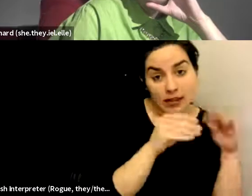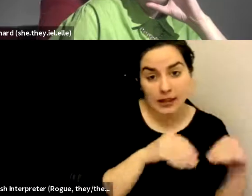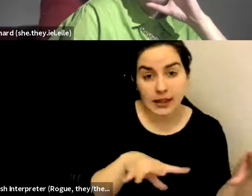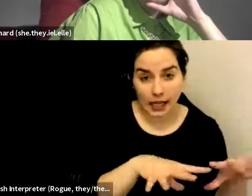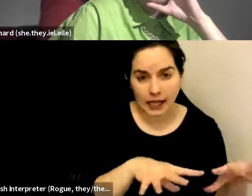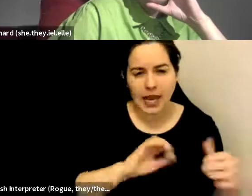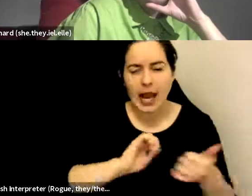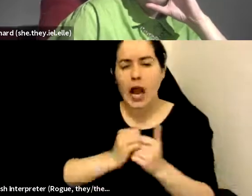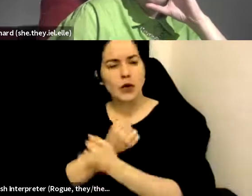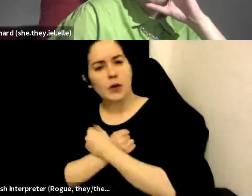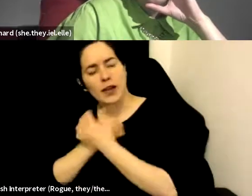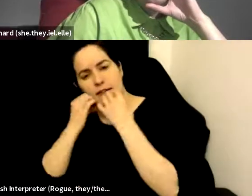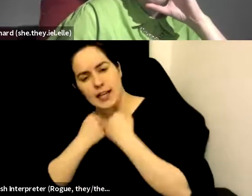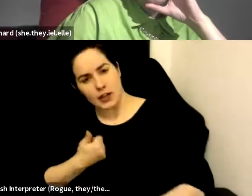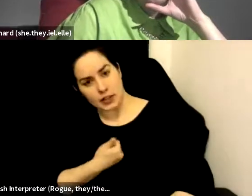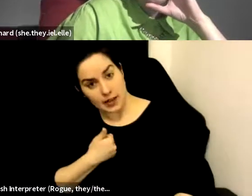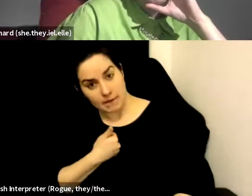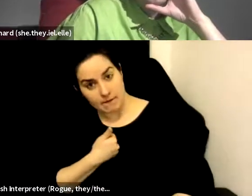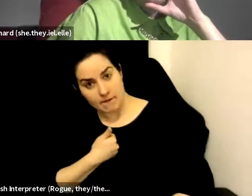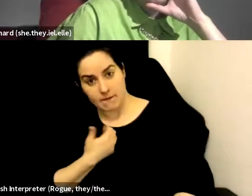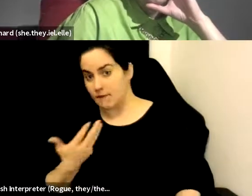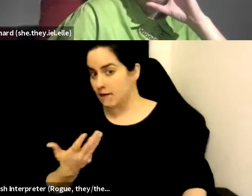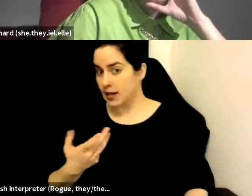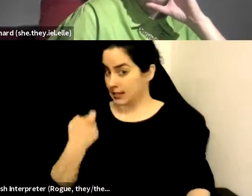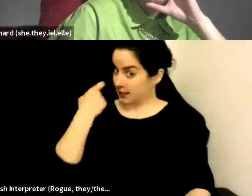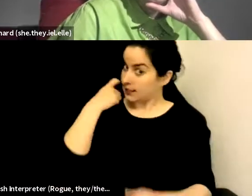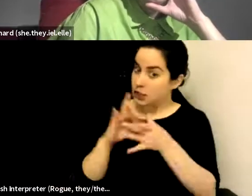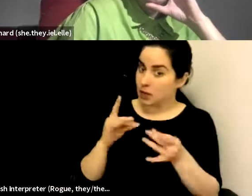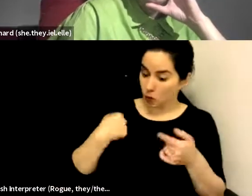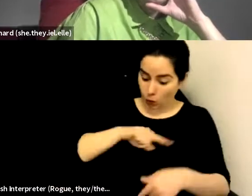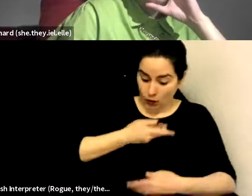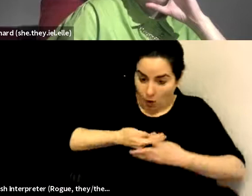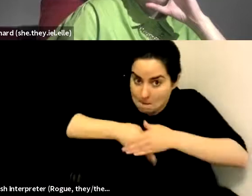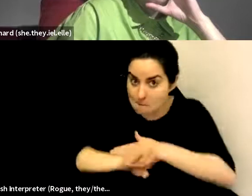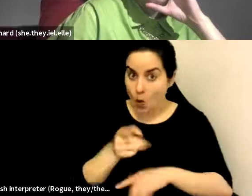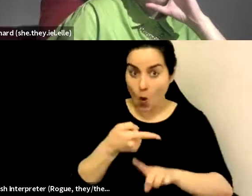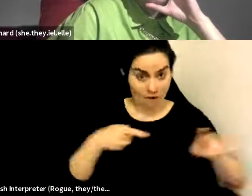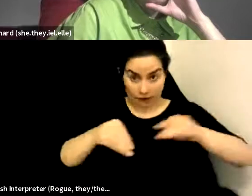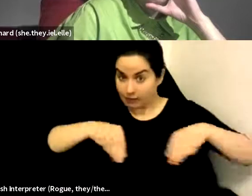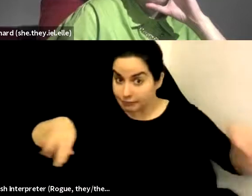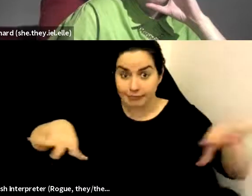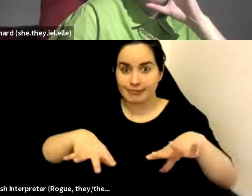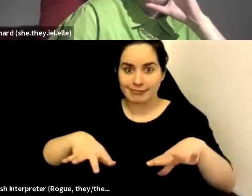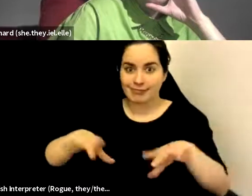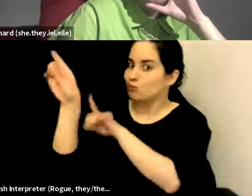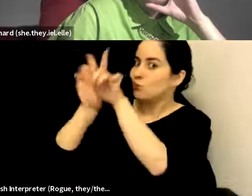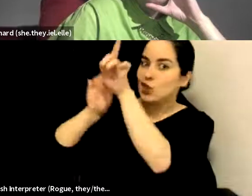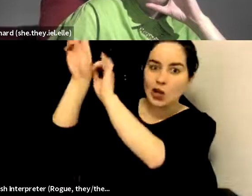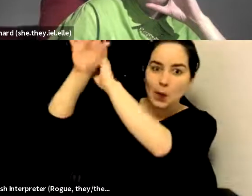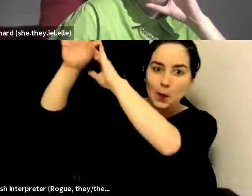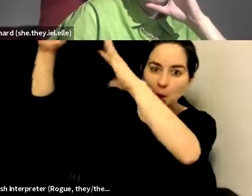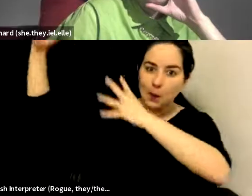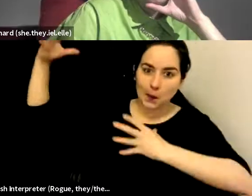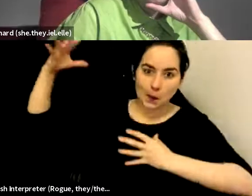about, like, our bodies are born from the land. We are made of the stardust. We